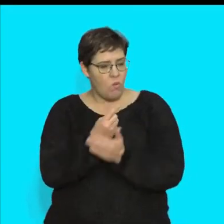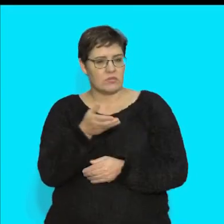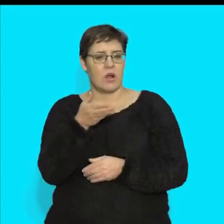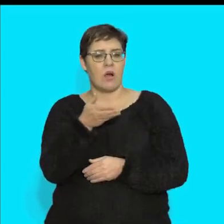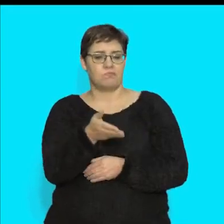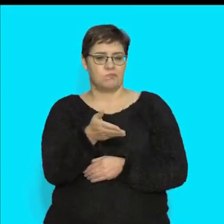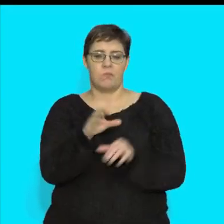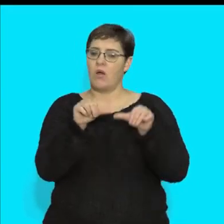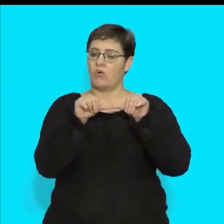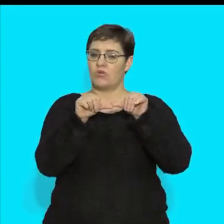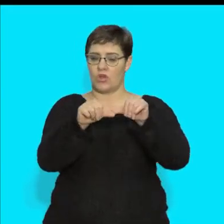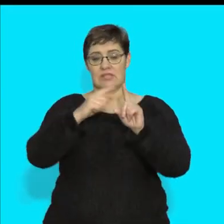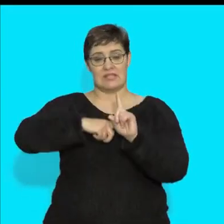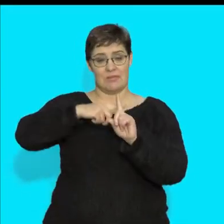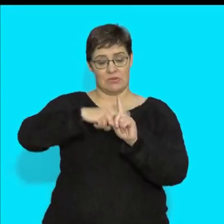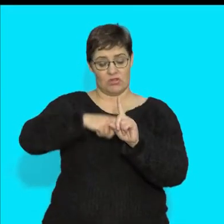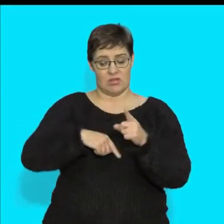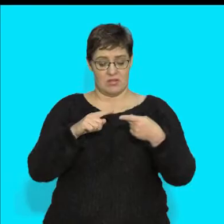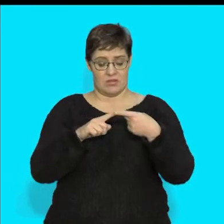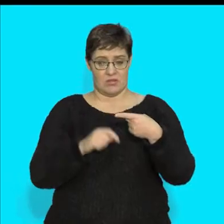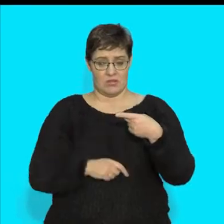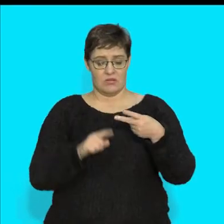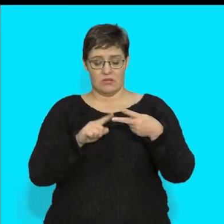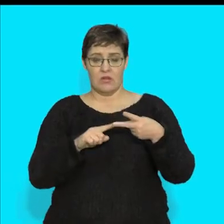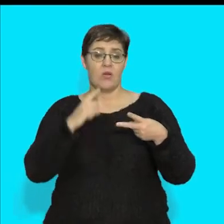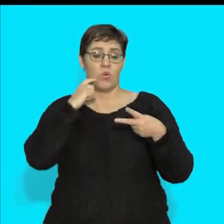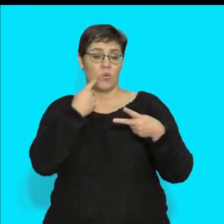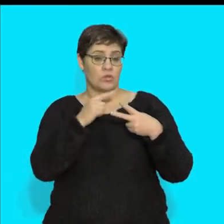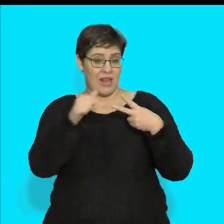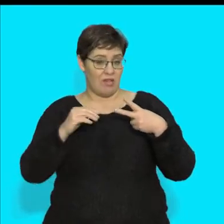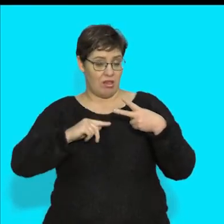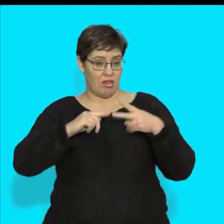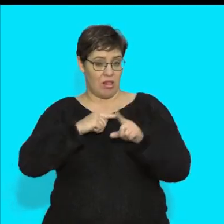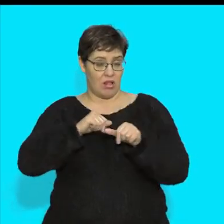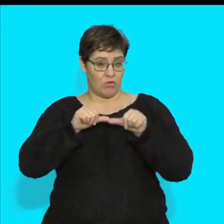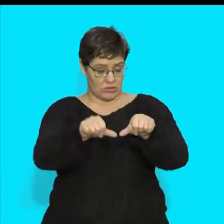a constant temperature, glucose level,